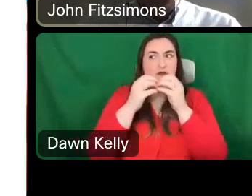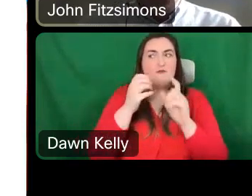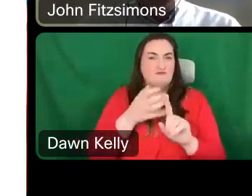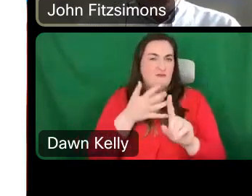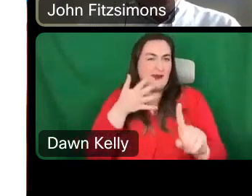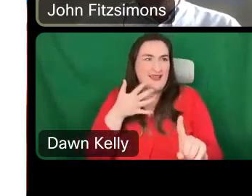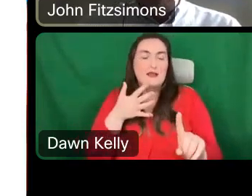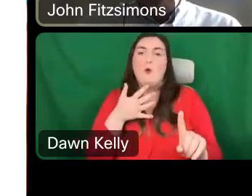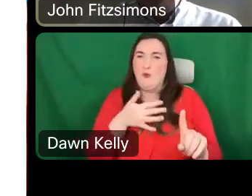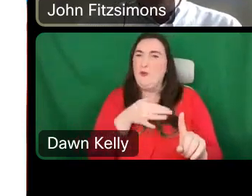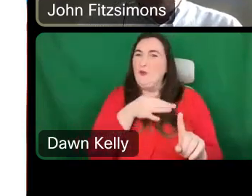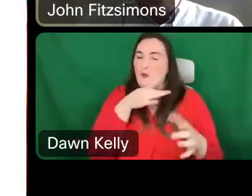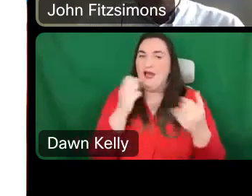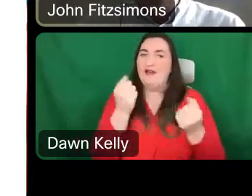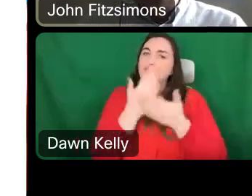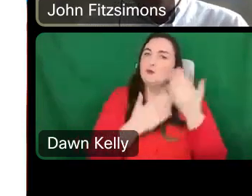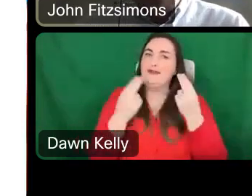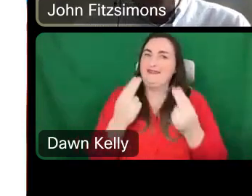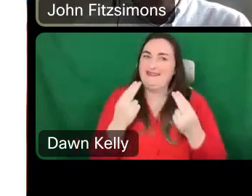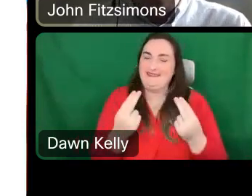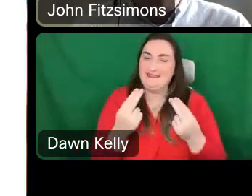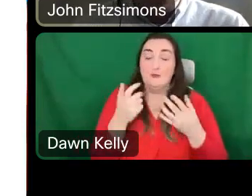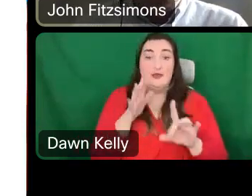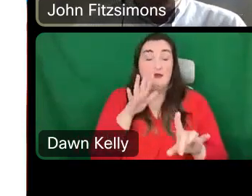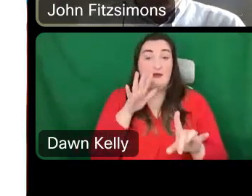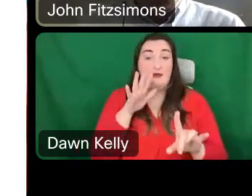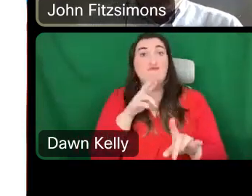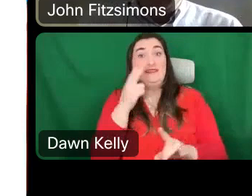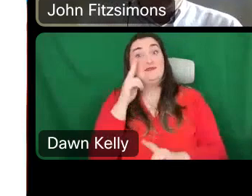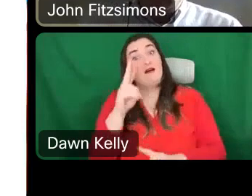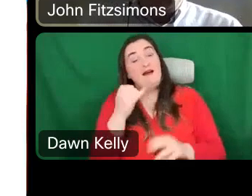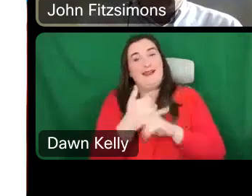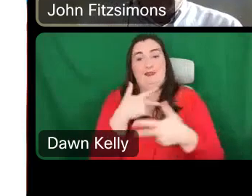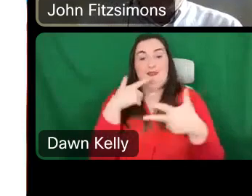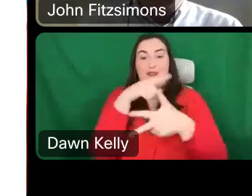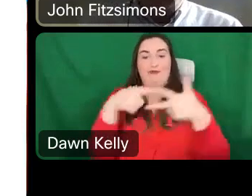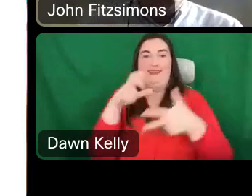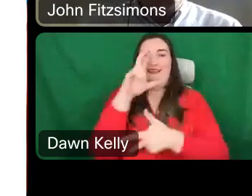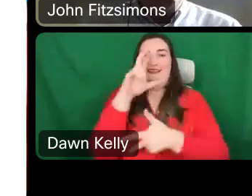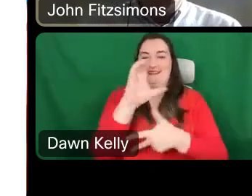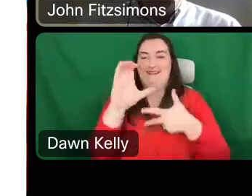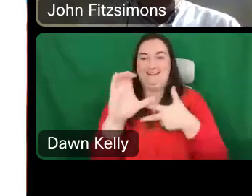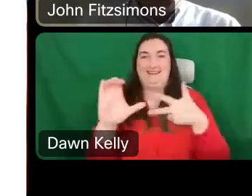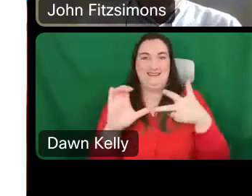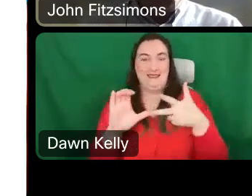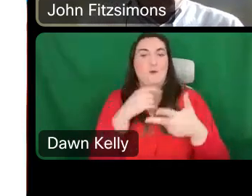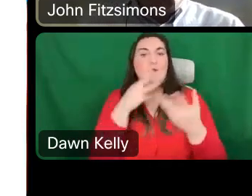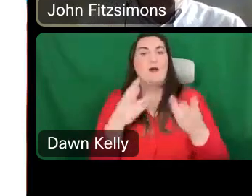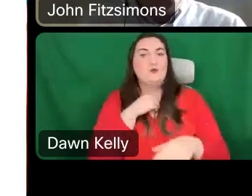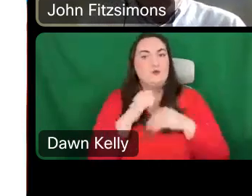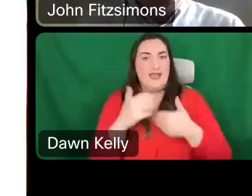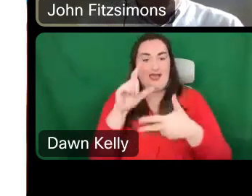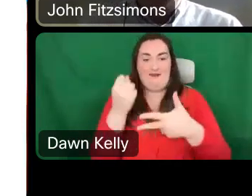some needs, and we captured those in what we called, initially we called them the 3 C's, that we wanted today to bring some